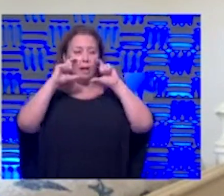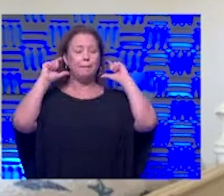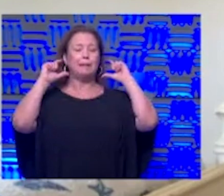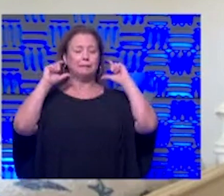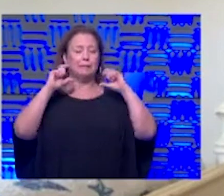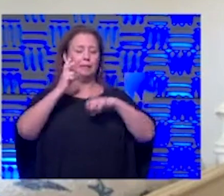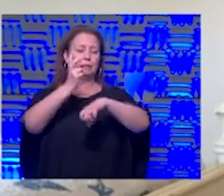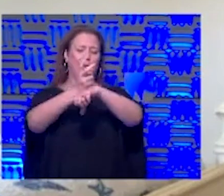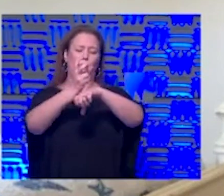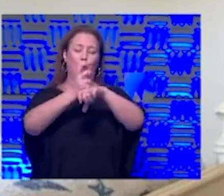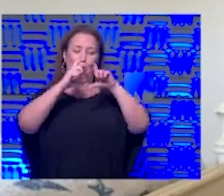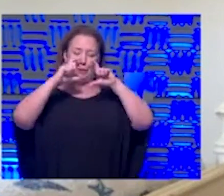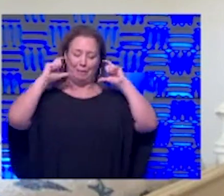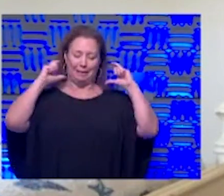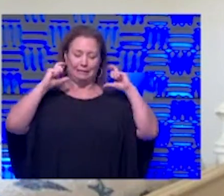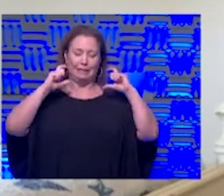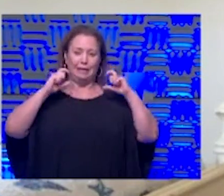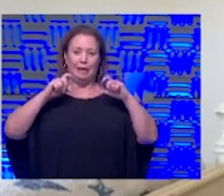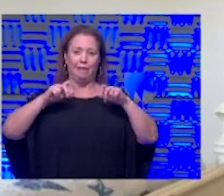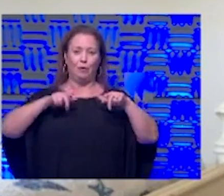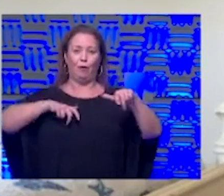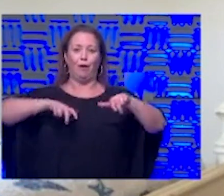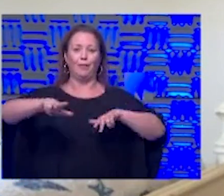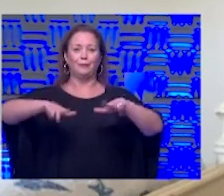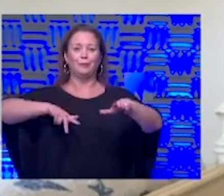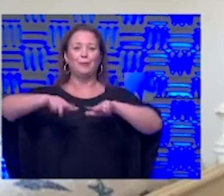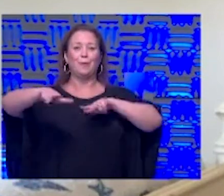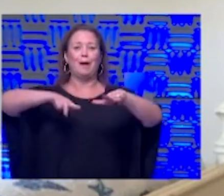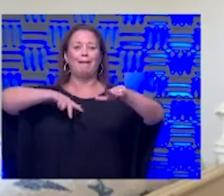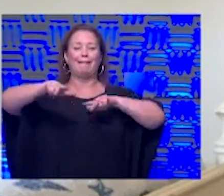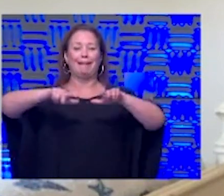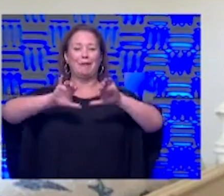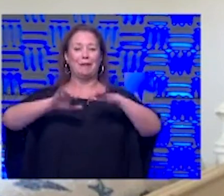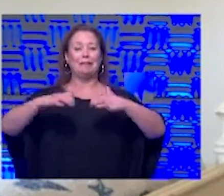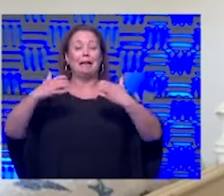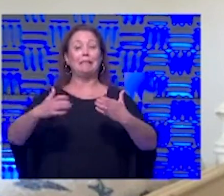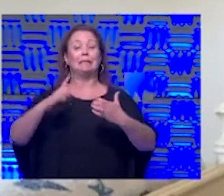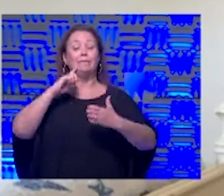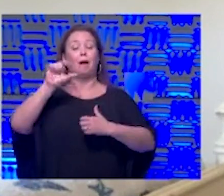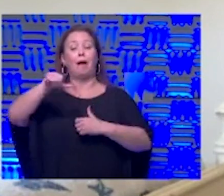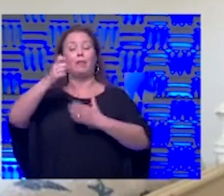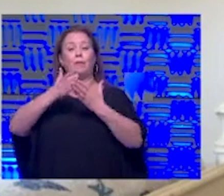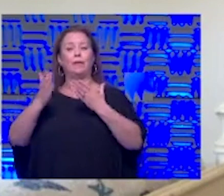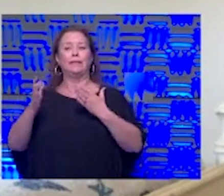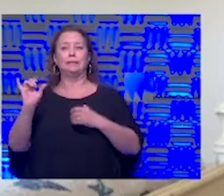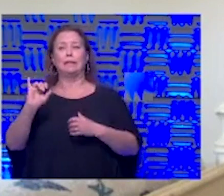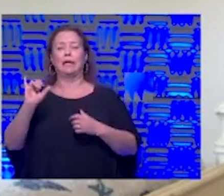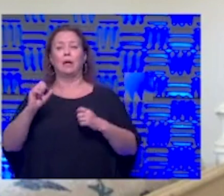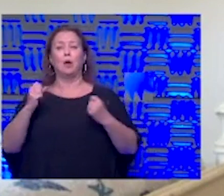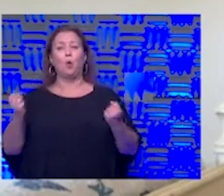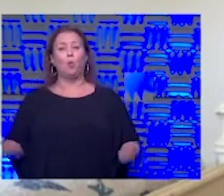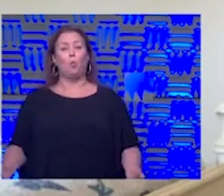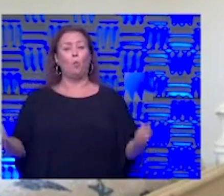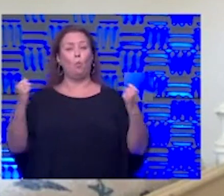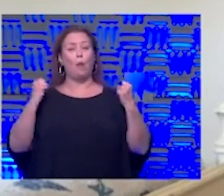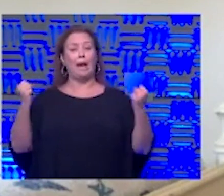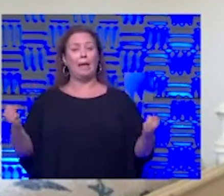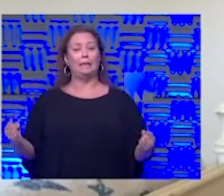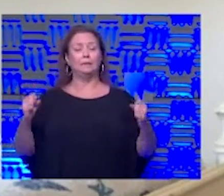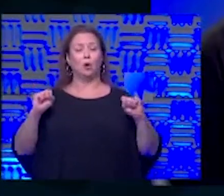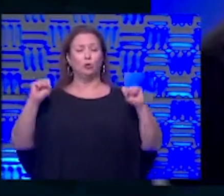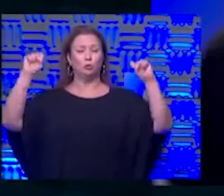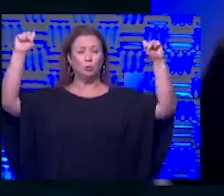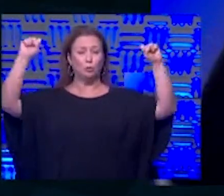to be difficult to wear a mask if you're on the elliptical or on the treadmill or doing your class. But if you're doing other things such as weights or stretching, it may be more